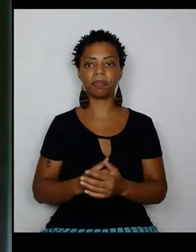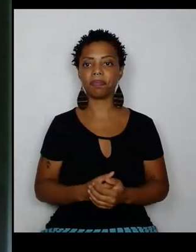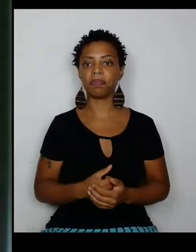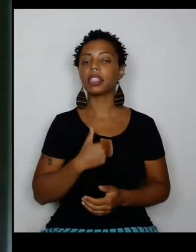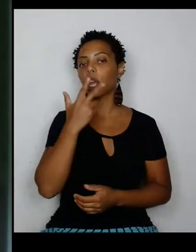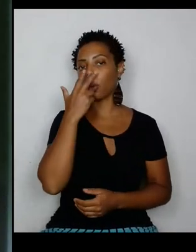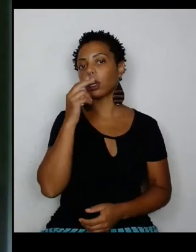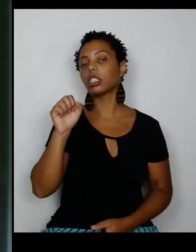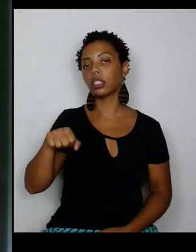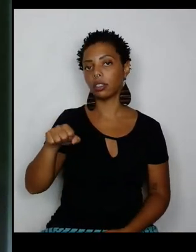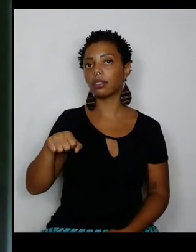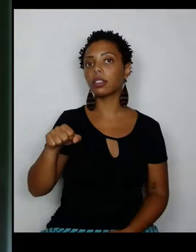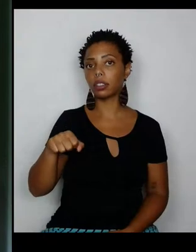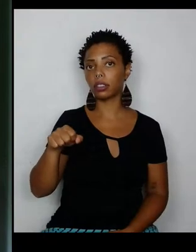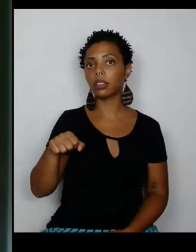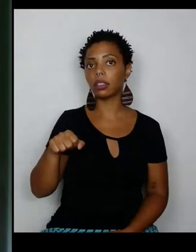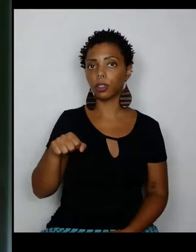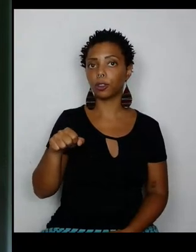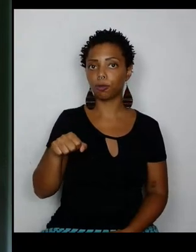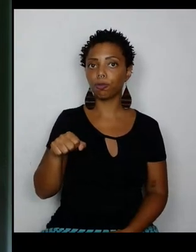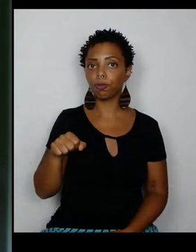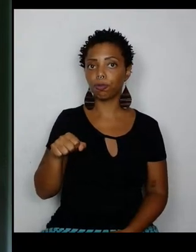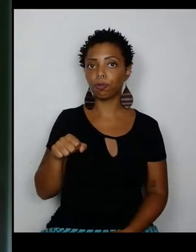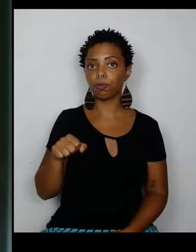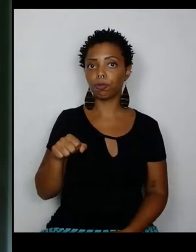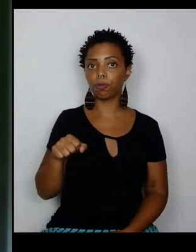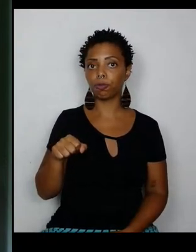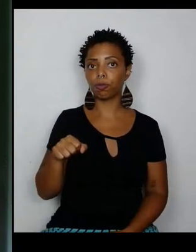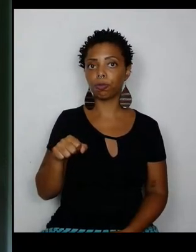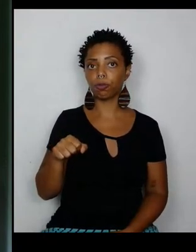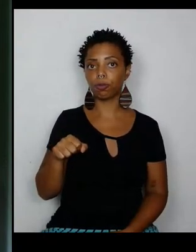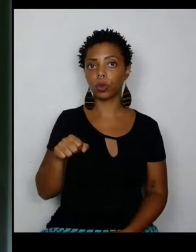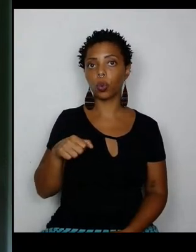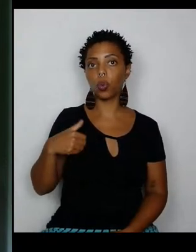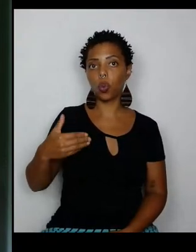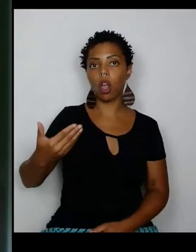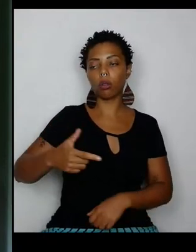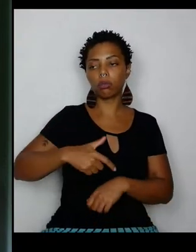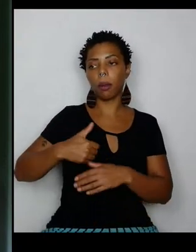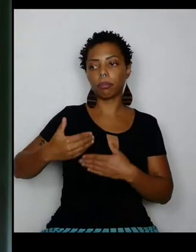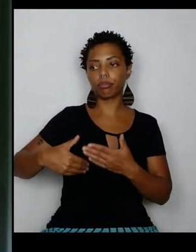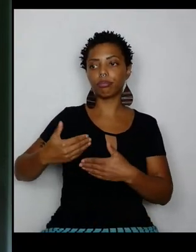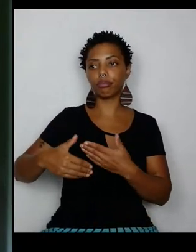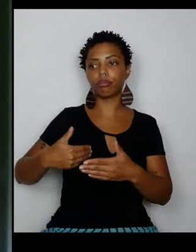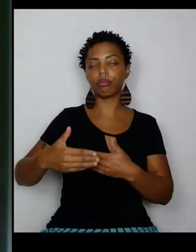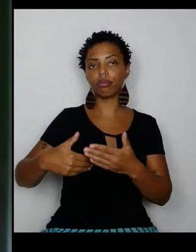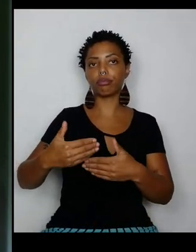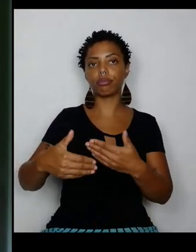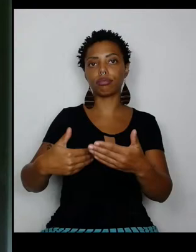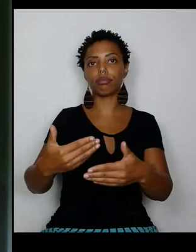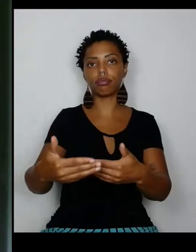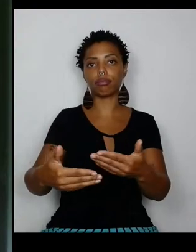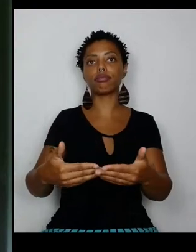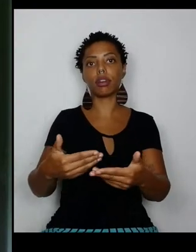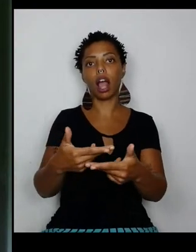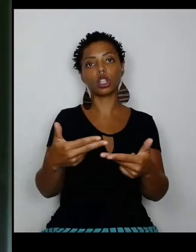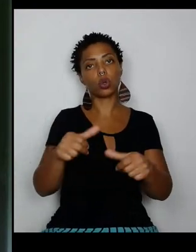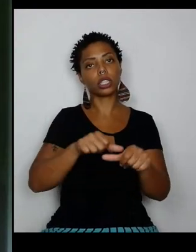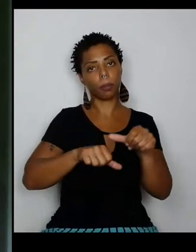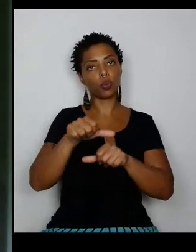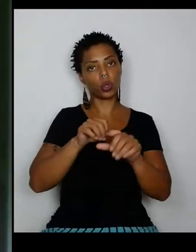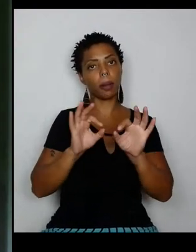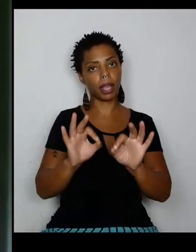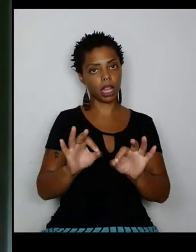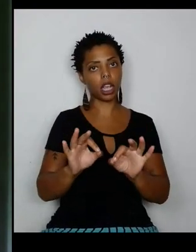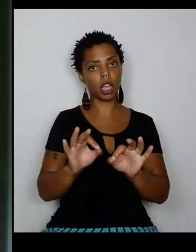despairing as time goes on and that has to do with the ego that he's never too shy